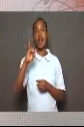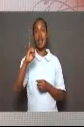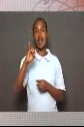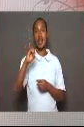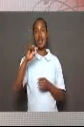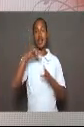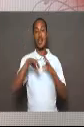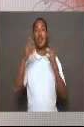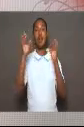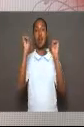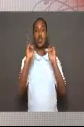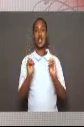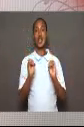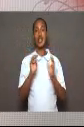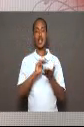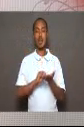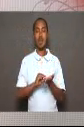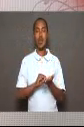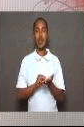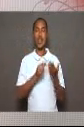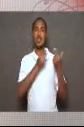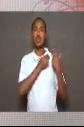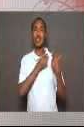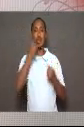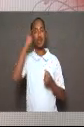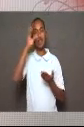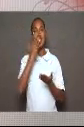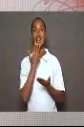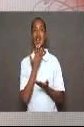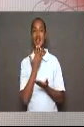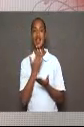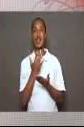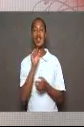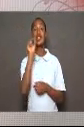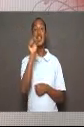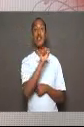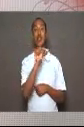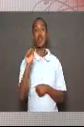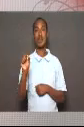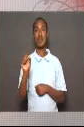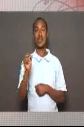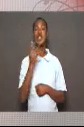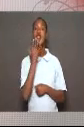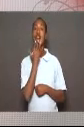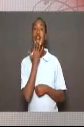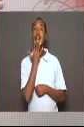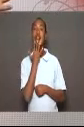it oxidizes the molecules responsible for the color. Therefore, the